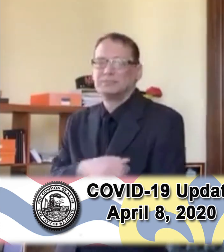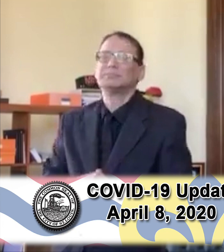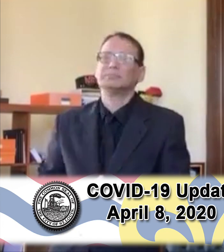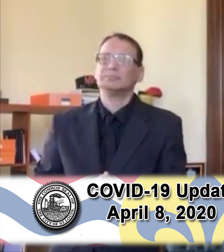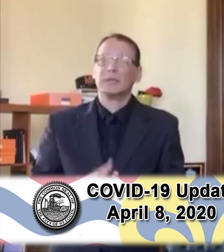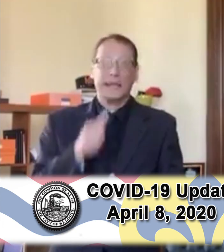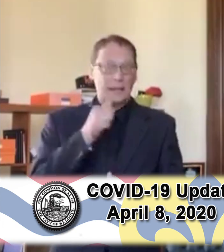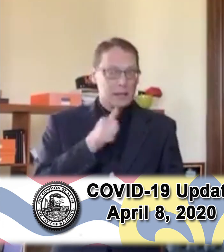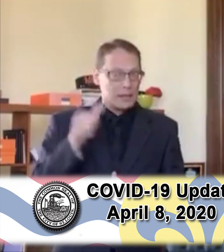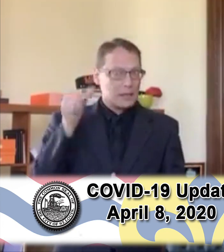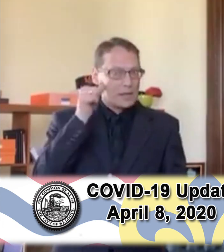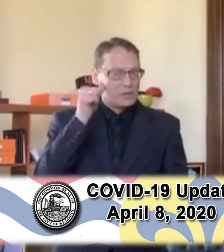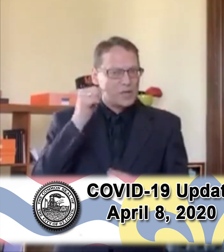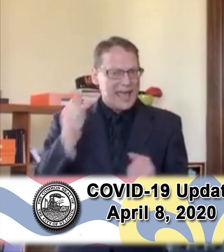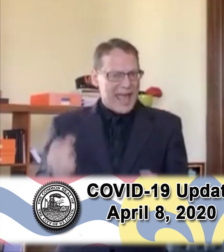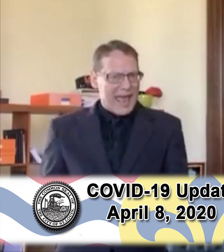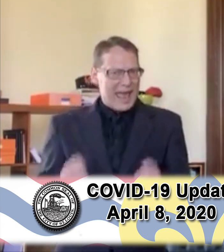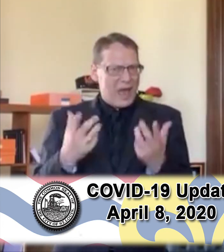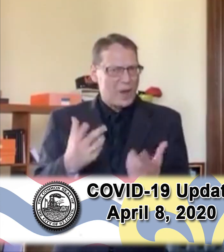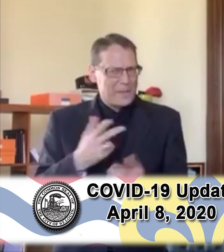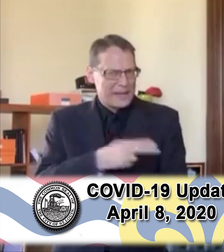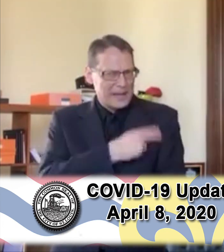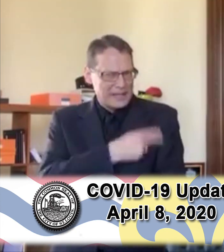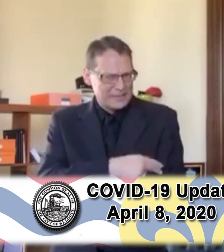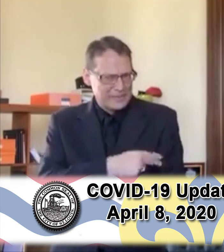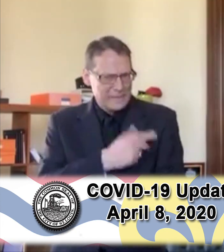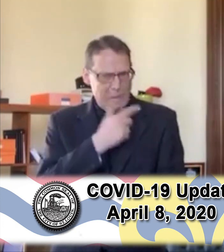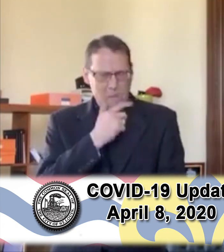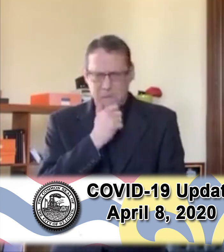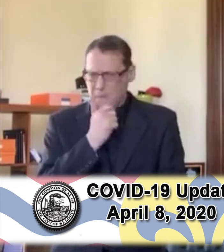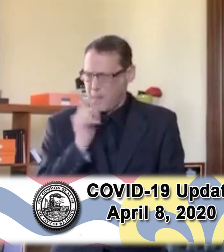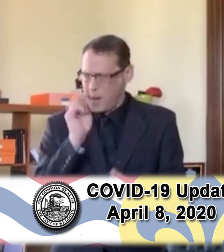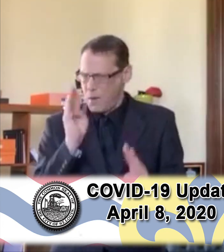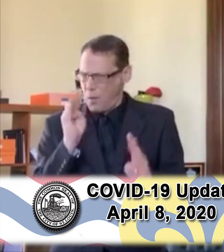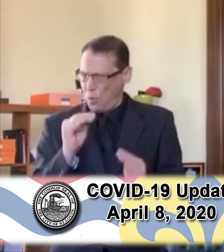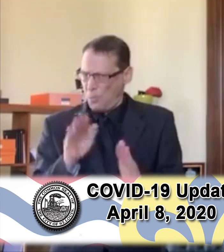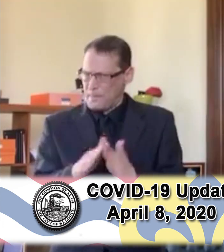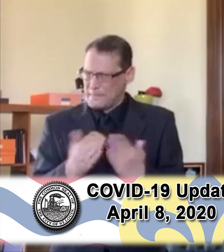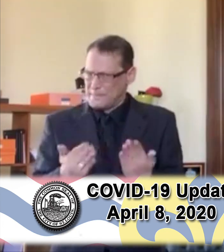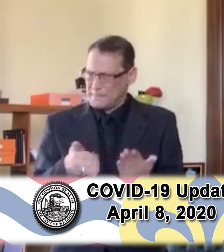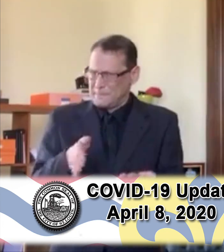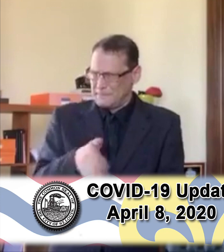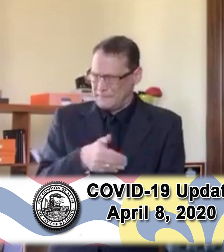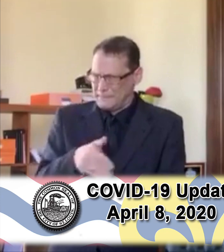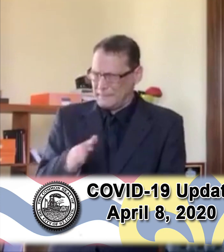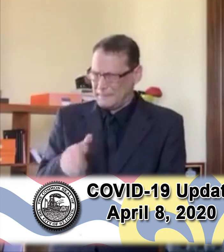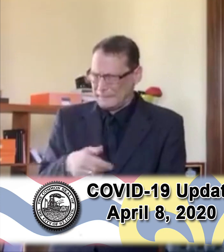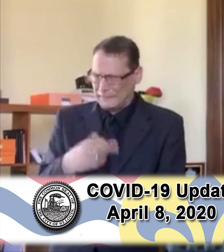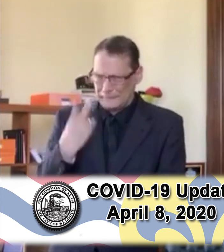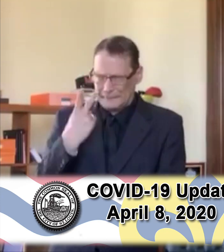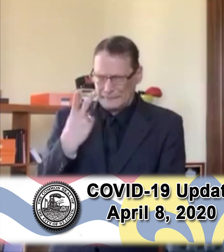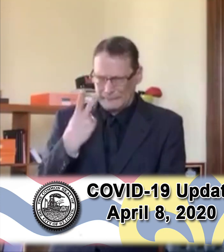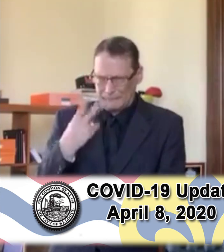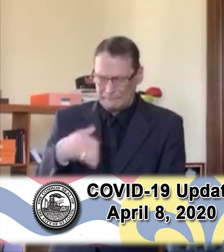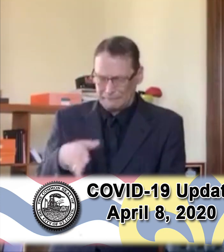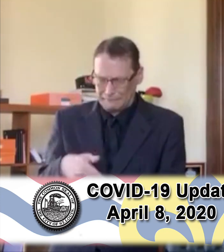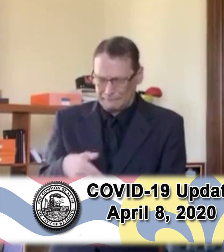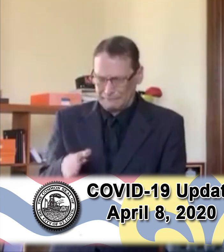of people hospitalized, I hope I have it written here, was,